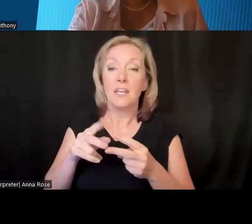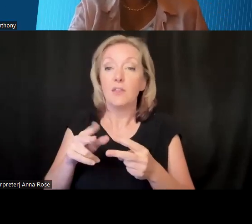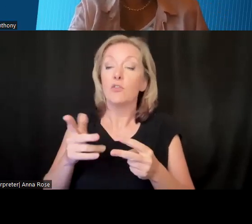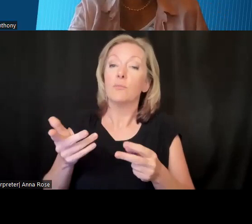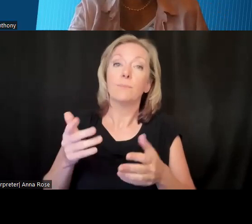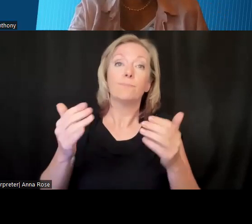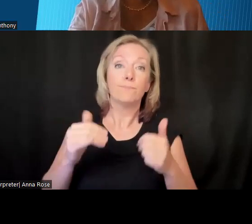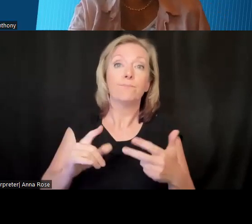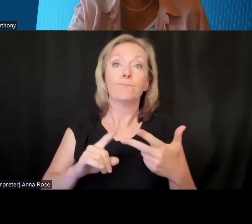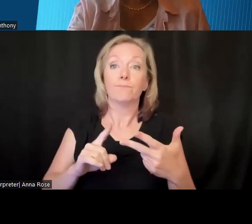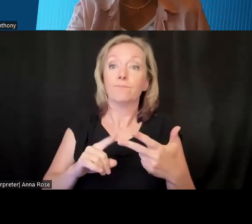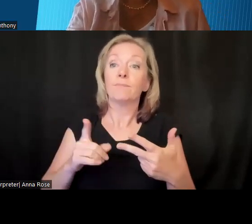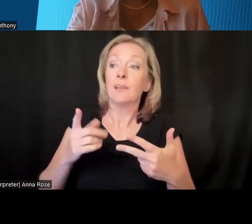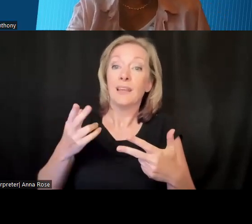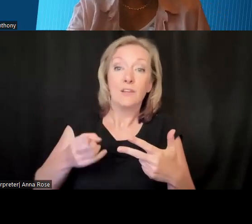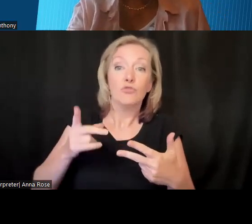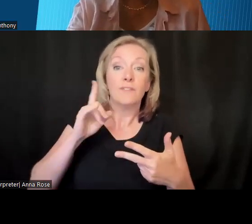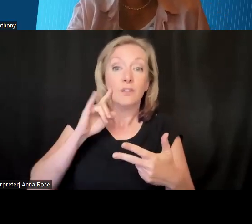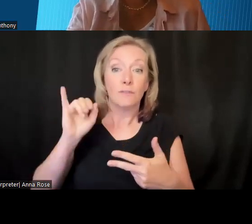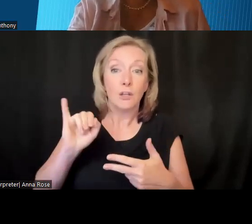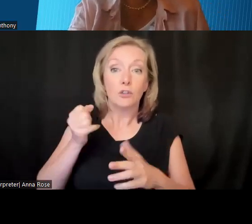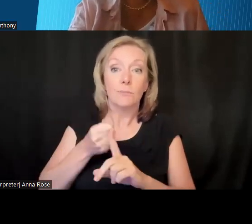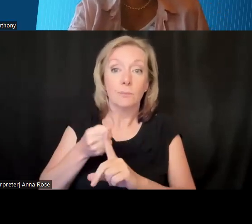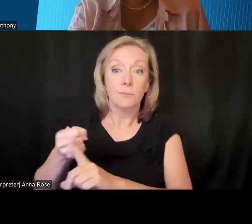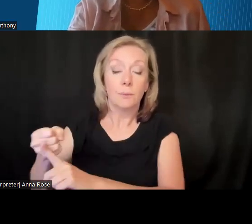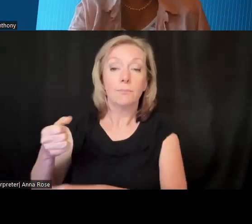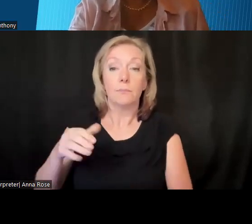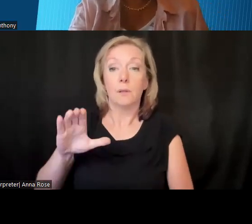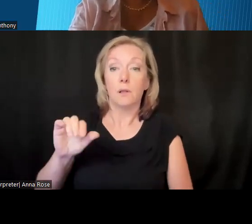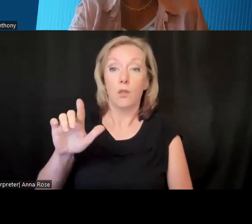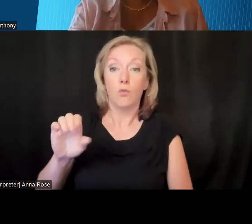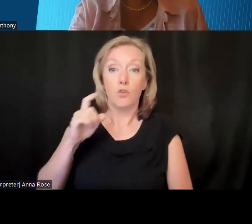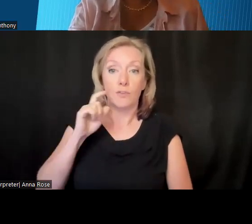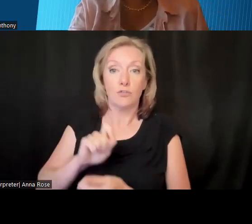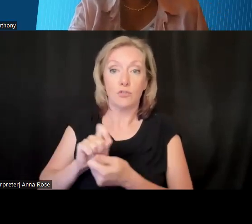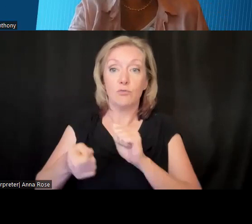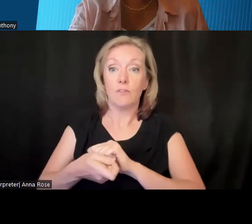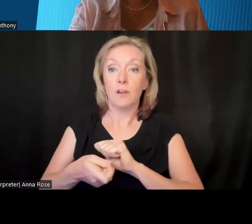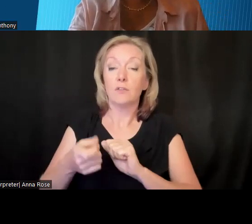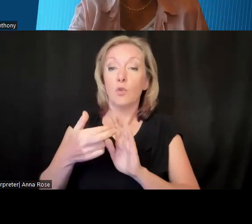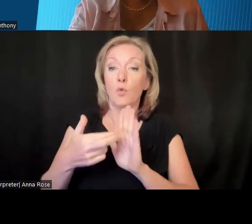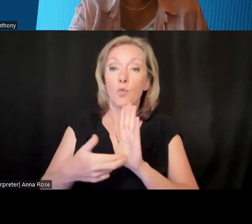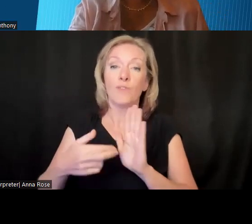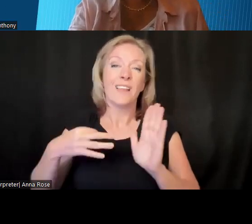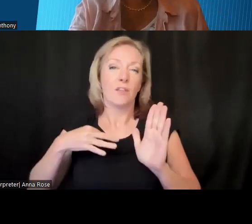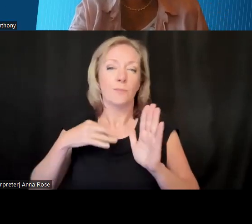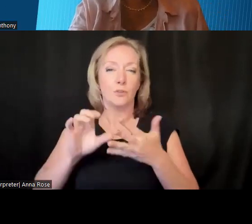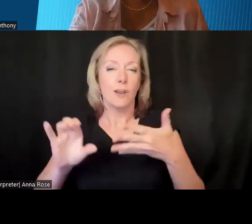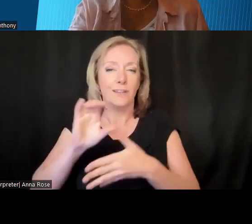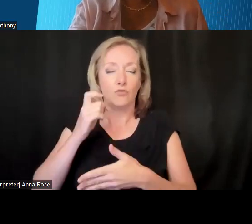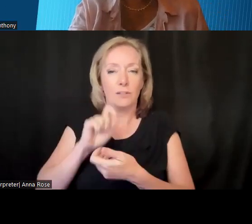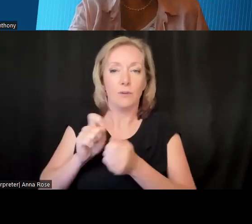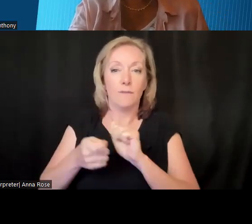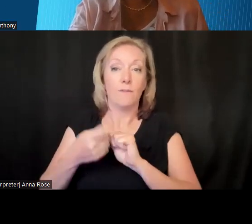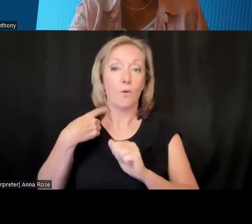have a history of ear infections? In my state, when we recently revised, it was a few years back, our eligibility criteria for